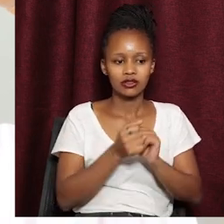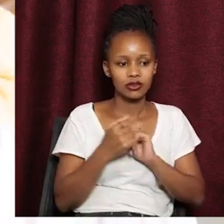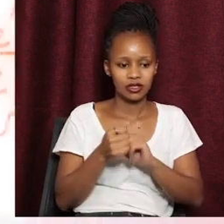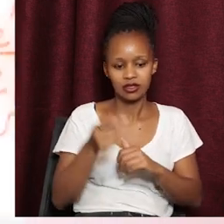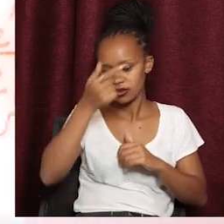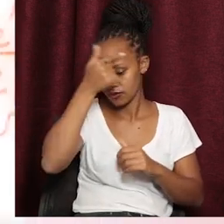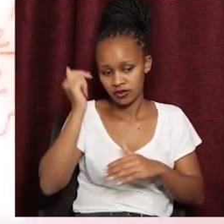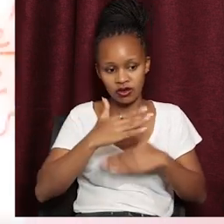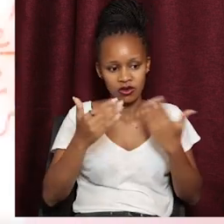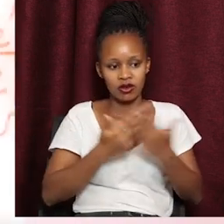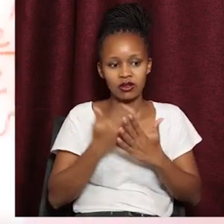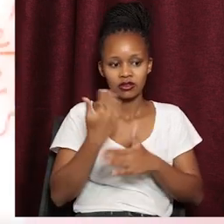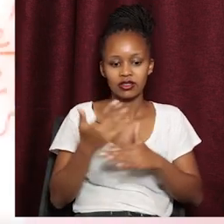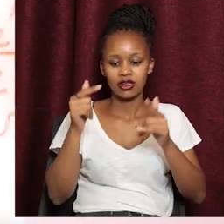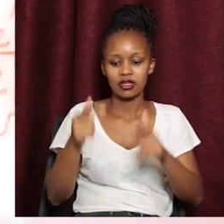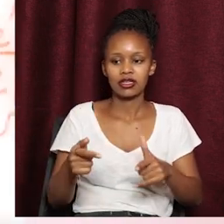these schools.